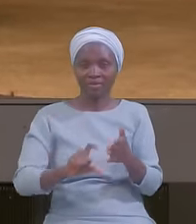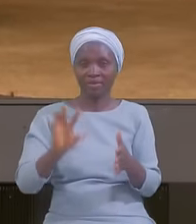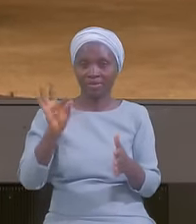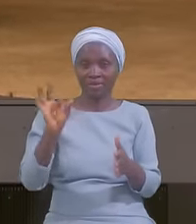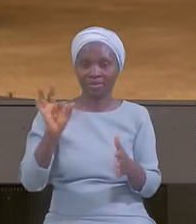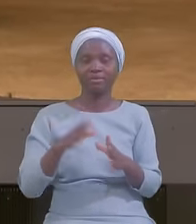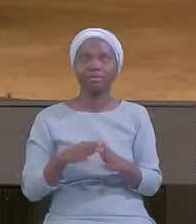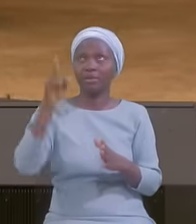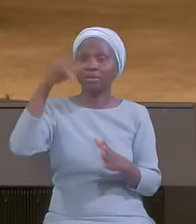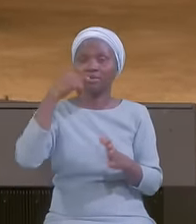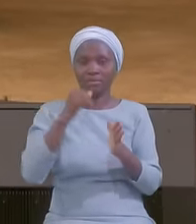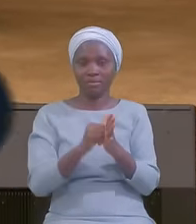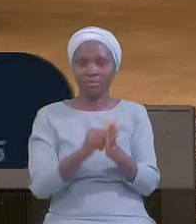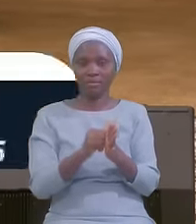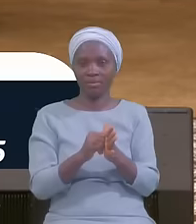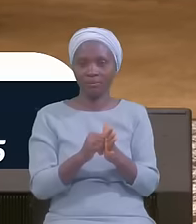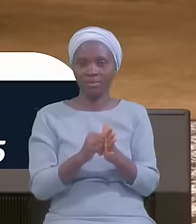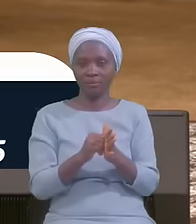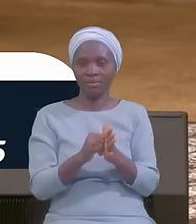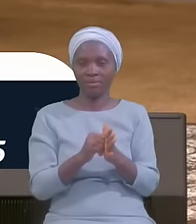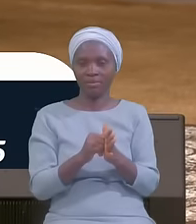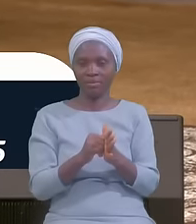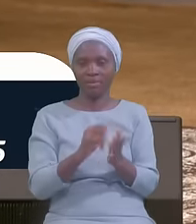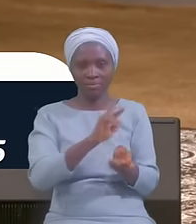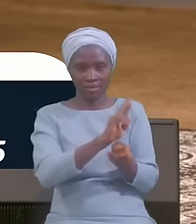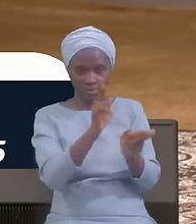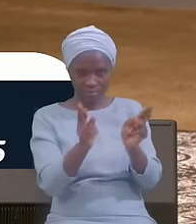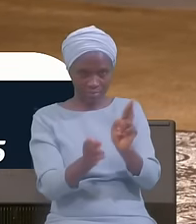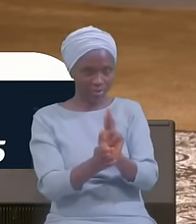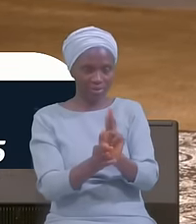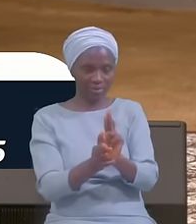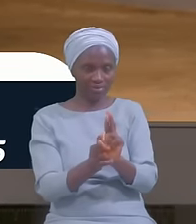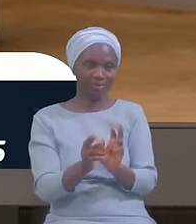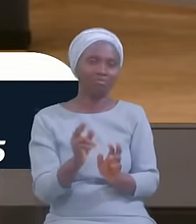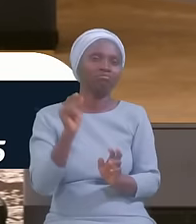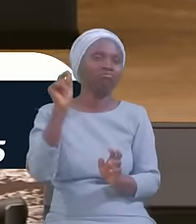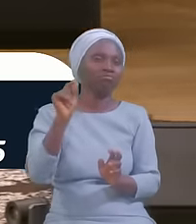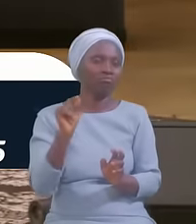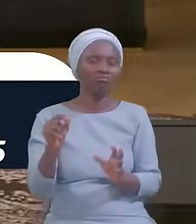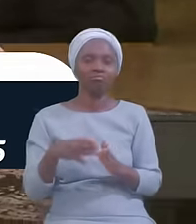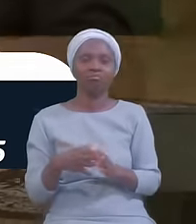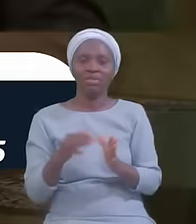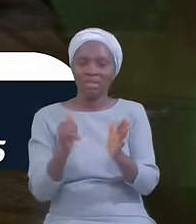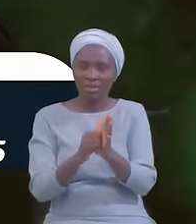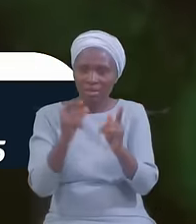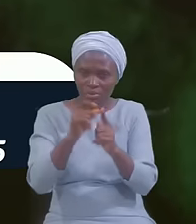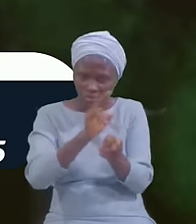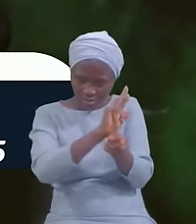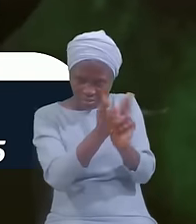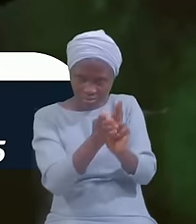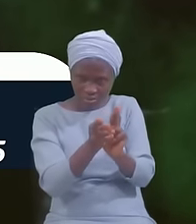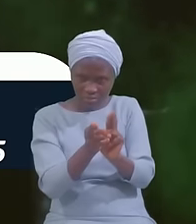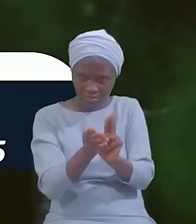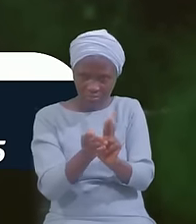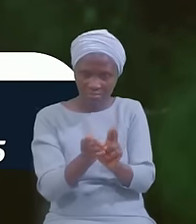It says, repent therefore. Now that repent doesn't mean that, you know, you begin